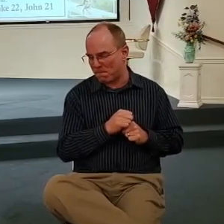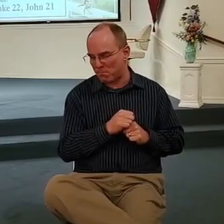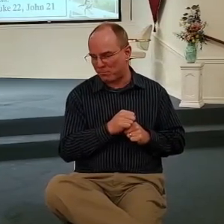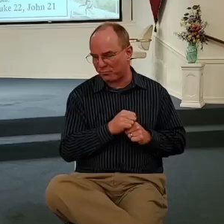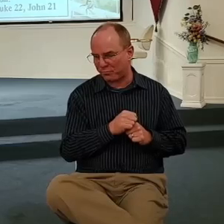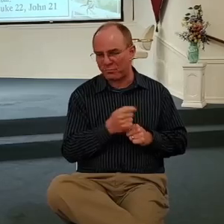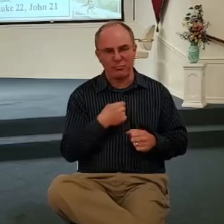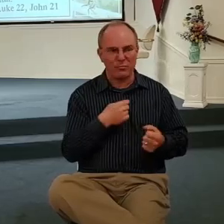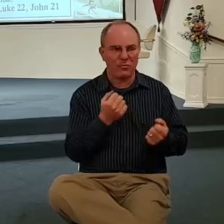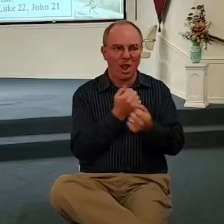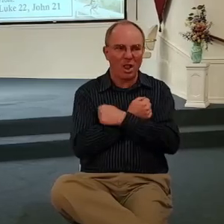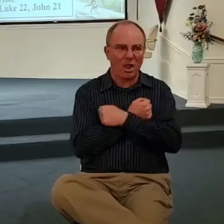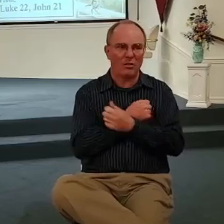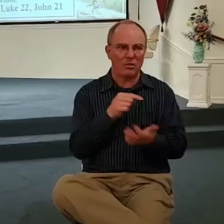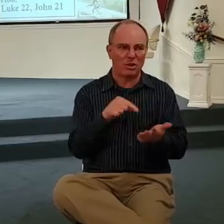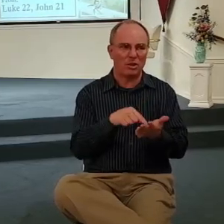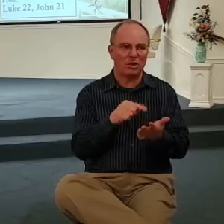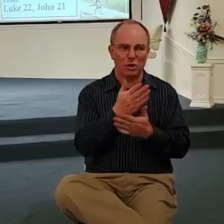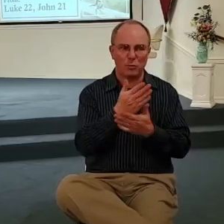I love this section of